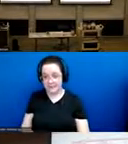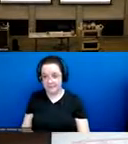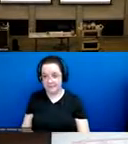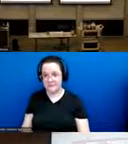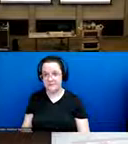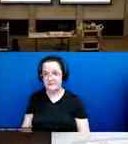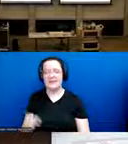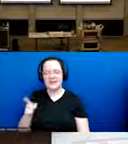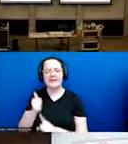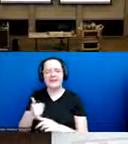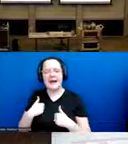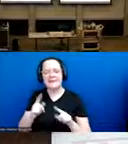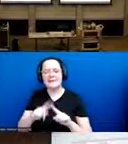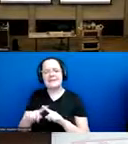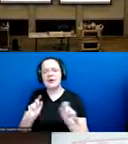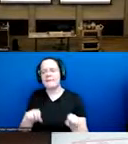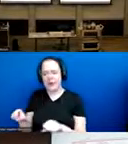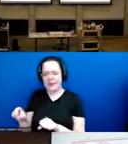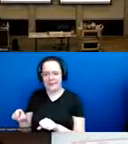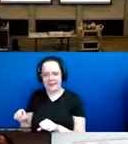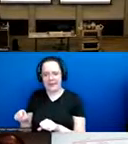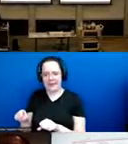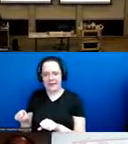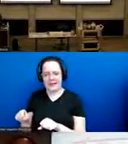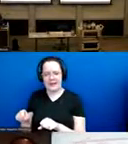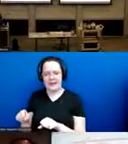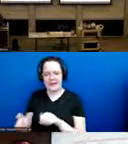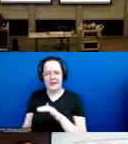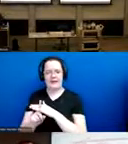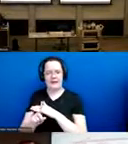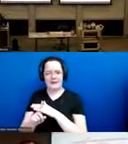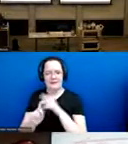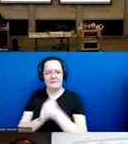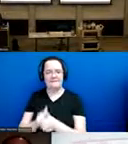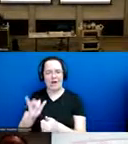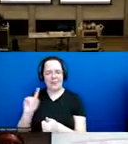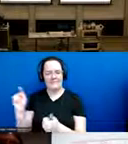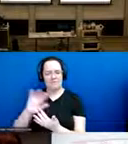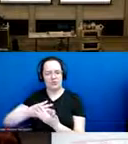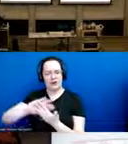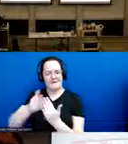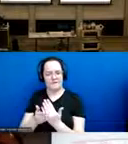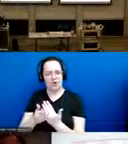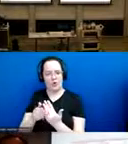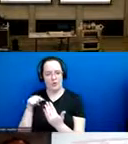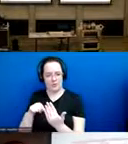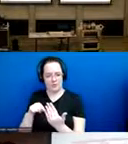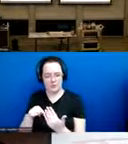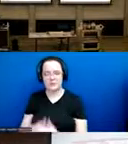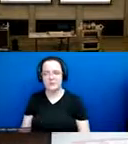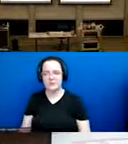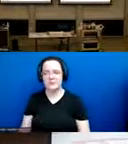different probabilities following this photon temporal envelope that is normally assigned when you create it,